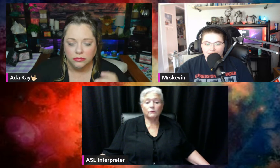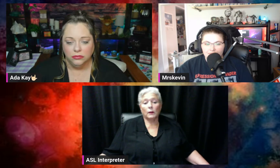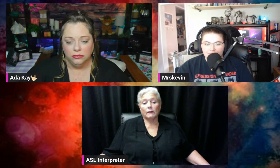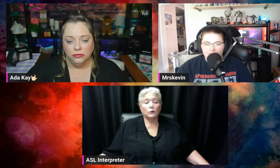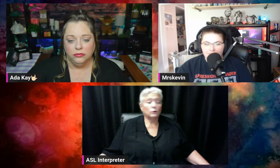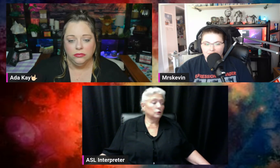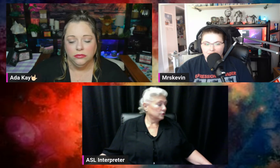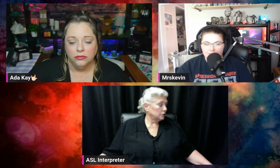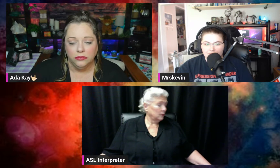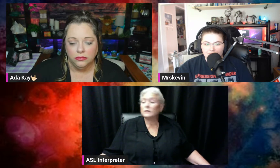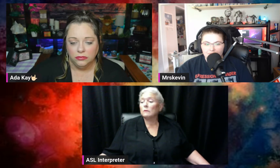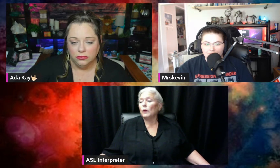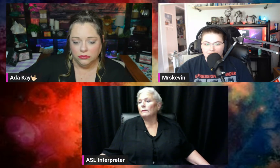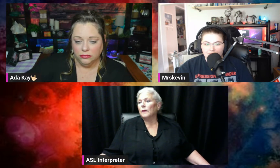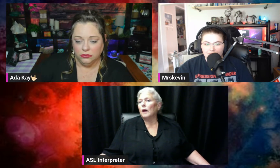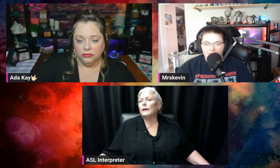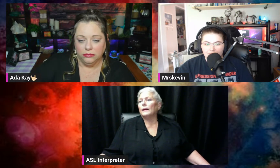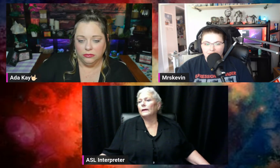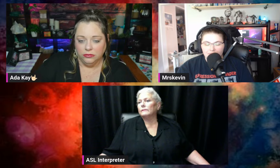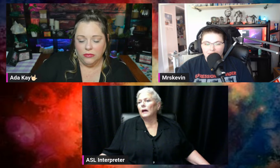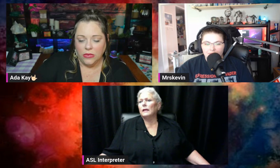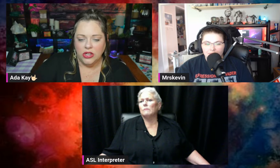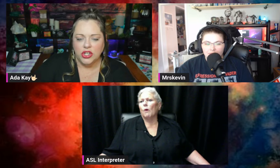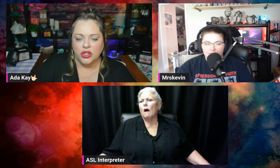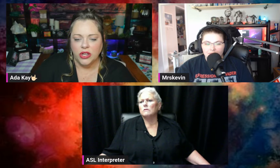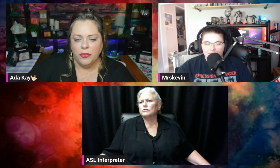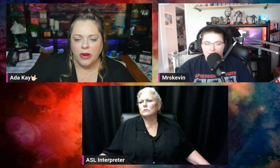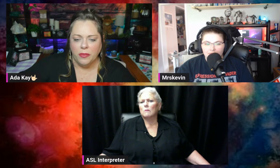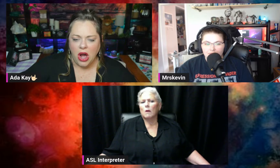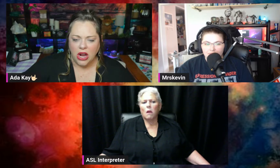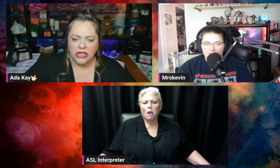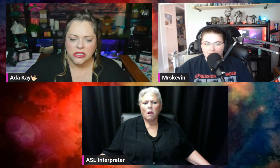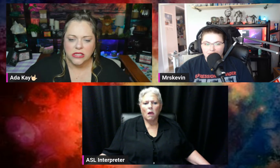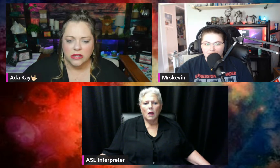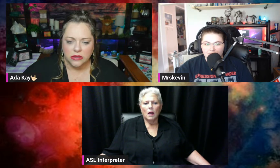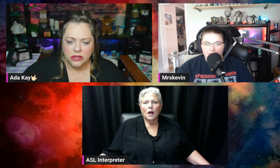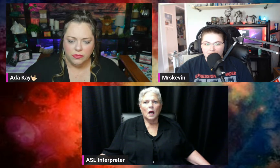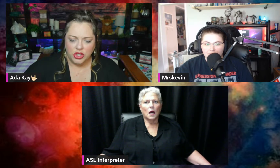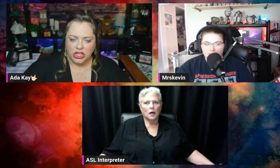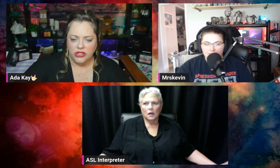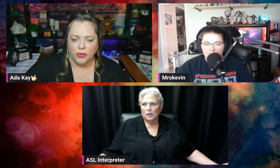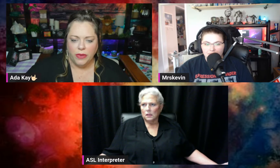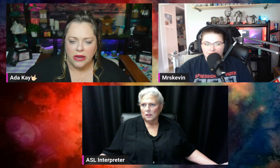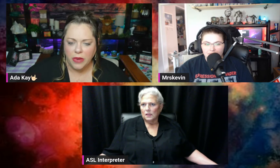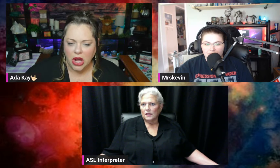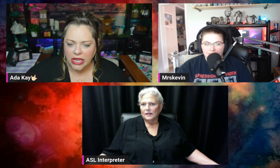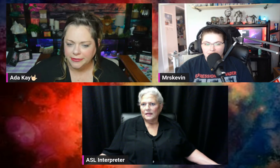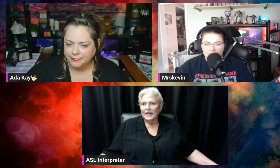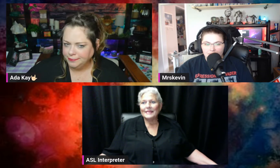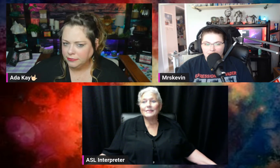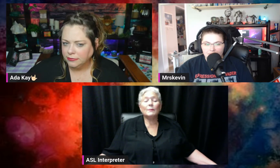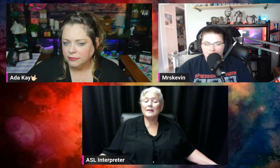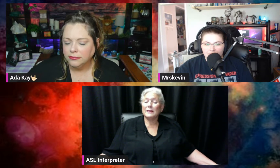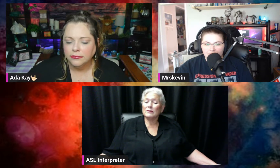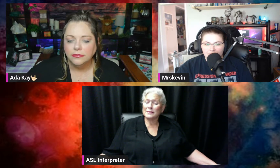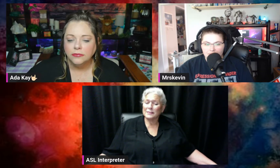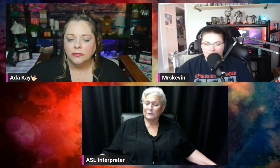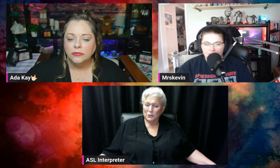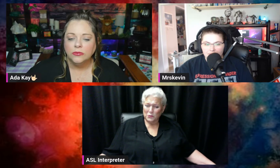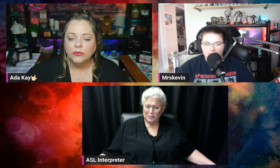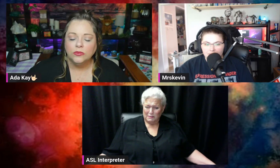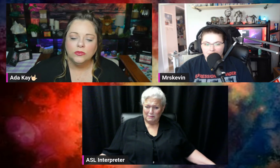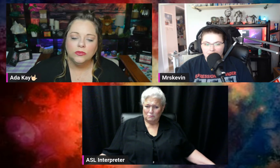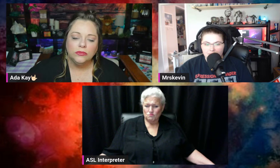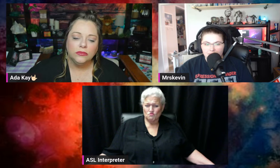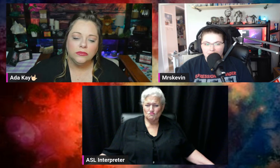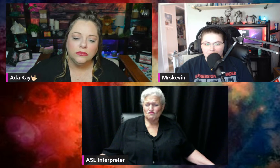looked everywhere I know to look. So it's somewhere. All right, guys. I didn't Did you look in a pair of pockets? Jeans or pant pocket? It's been a year since I've